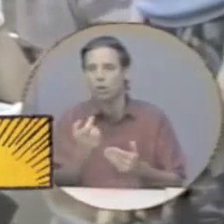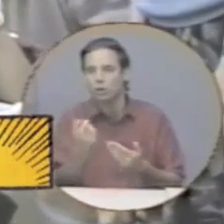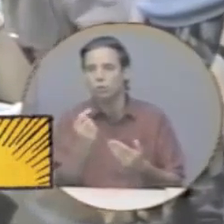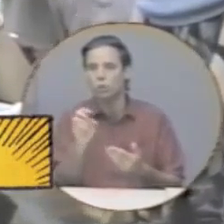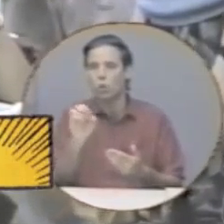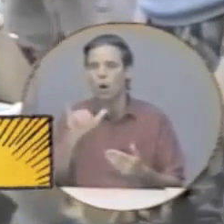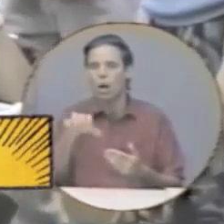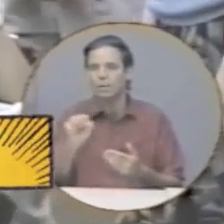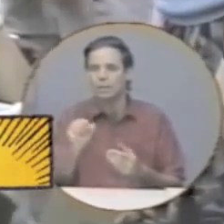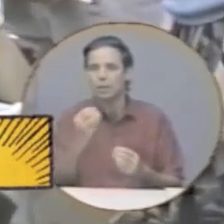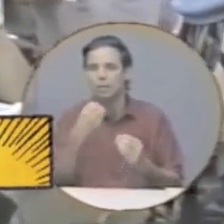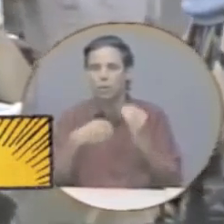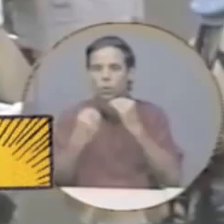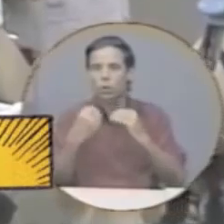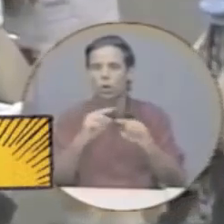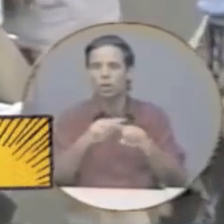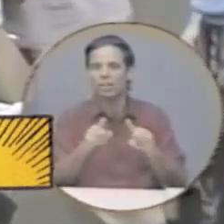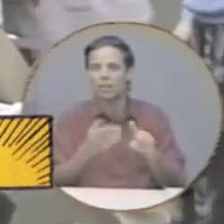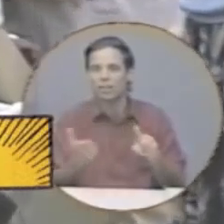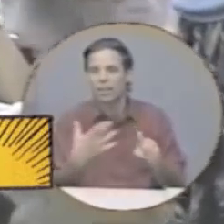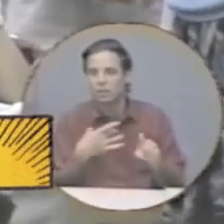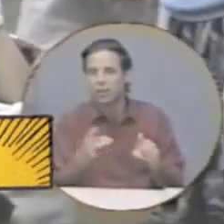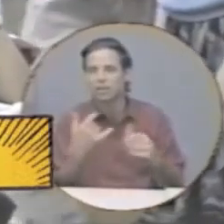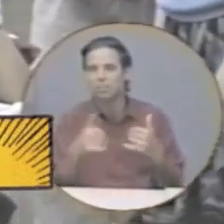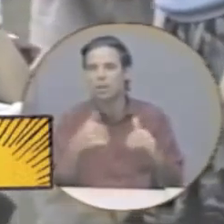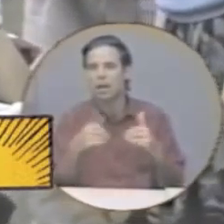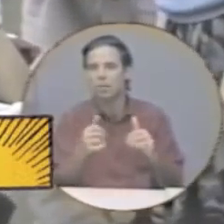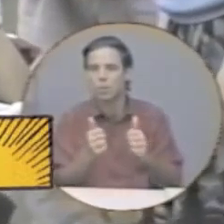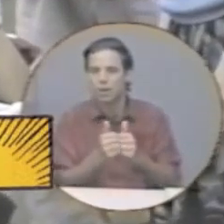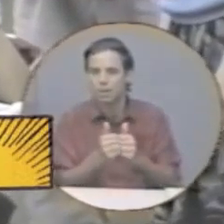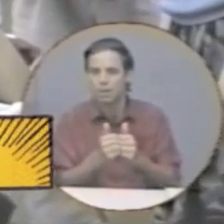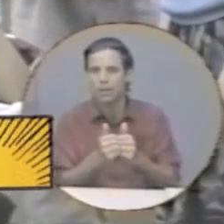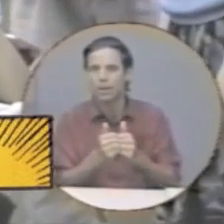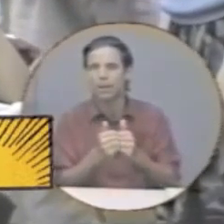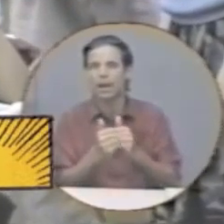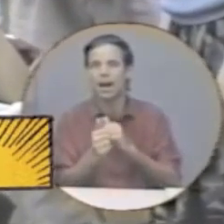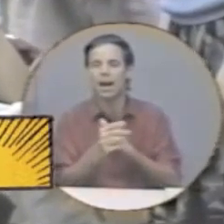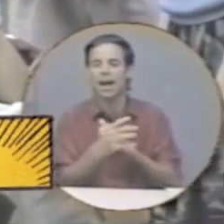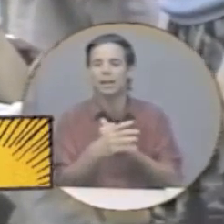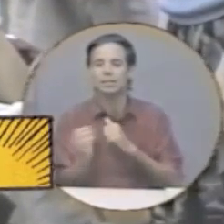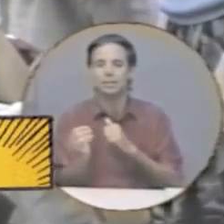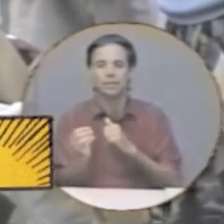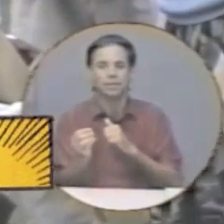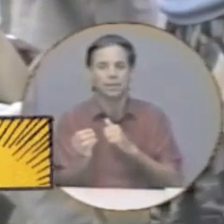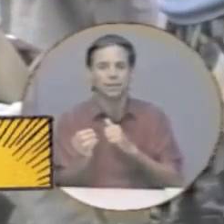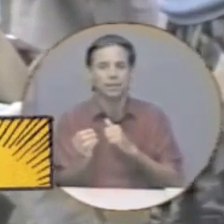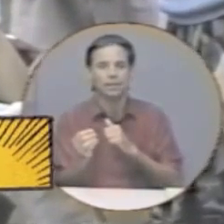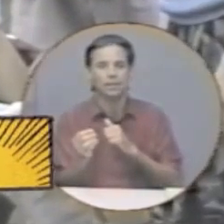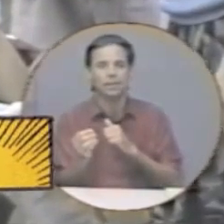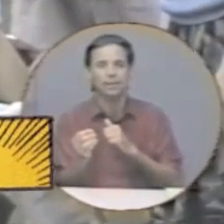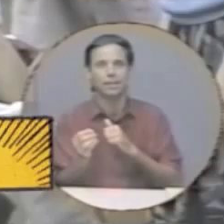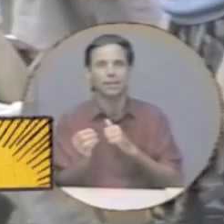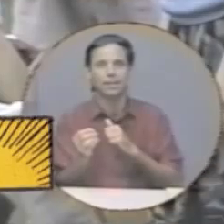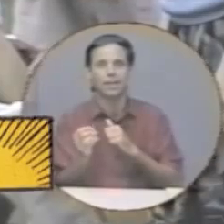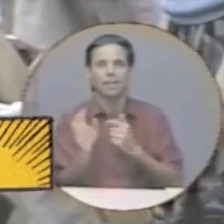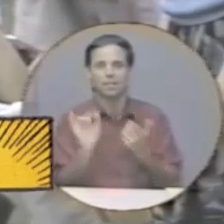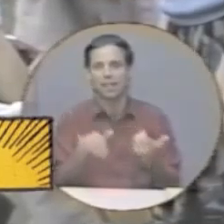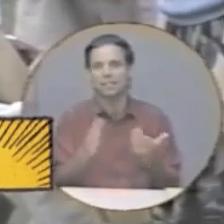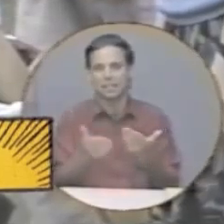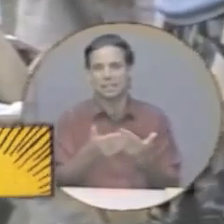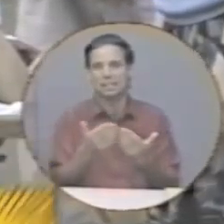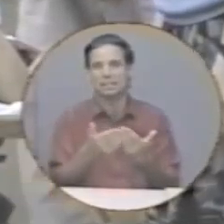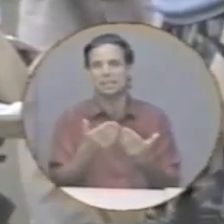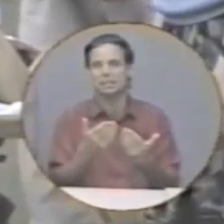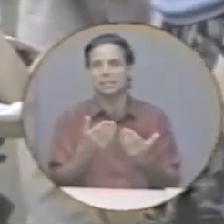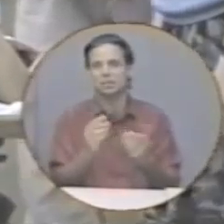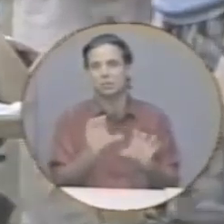her food, her different things that she like to play with and move about. And it's where she would be convenient to